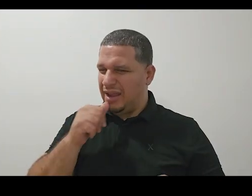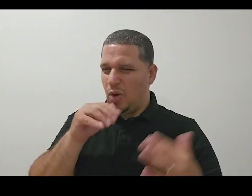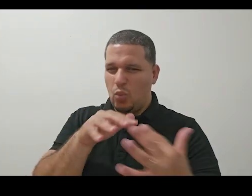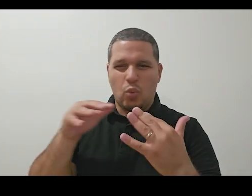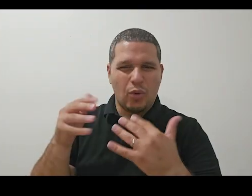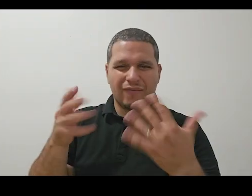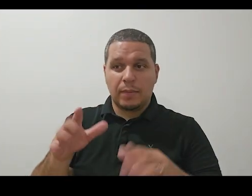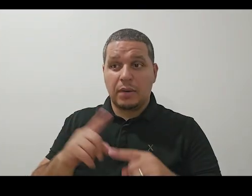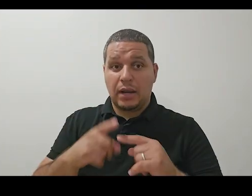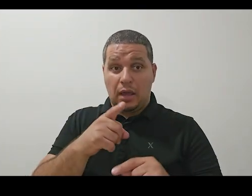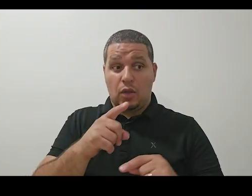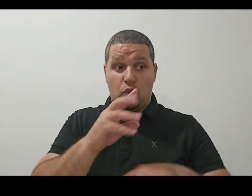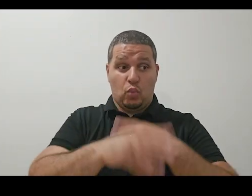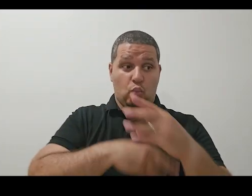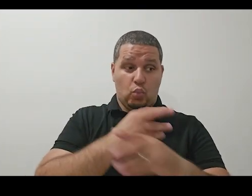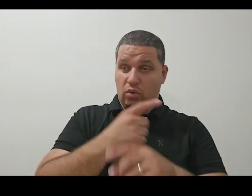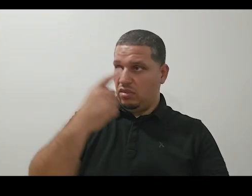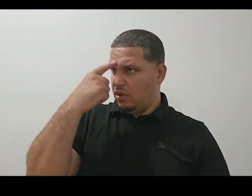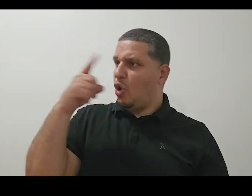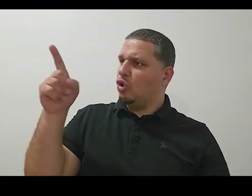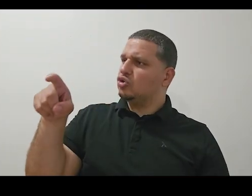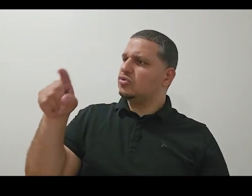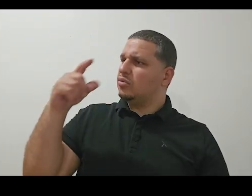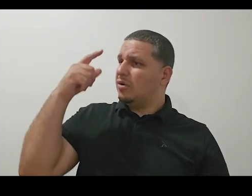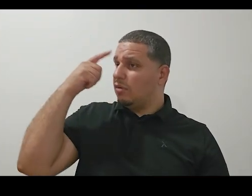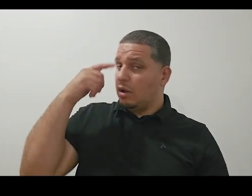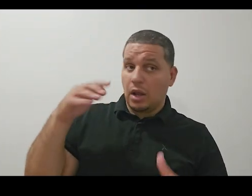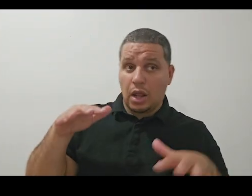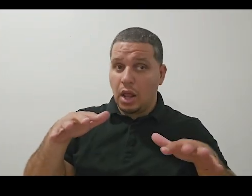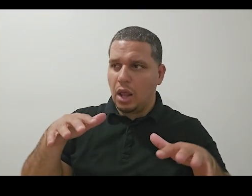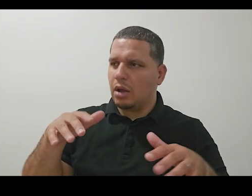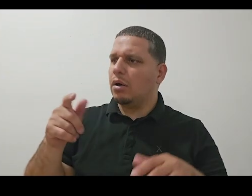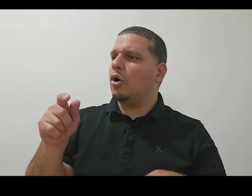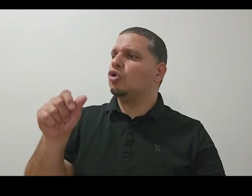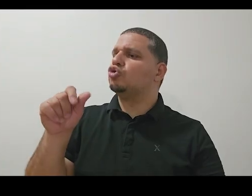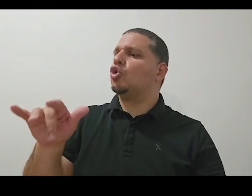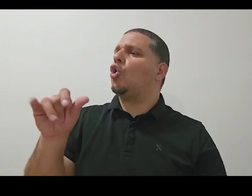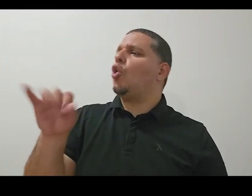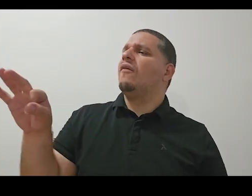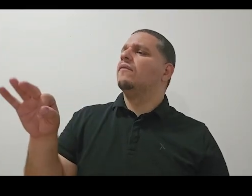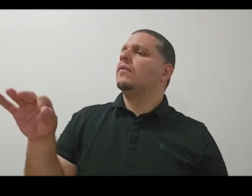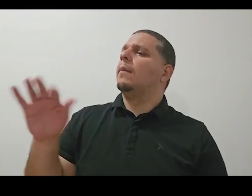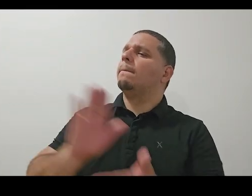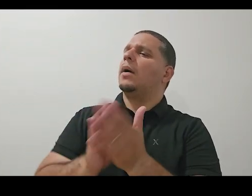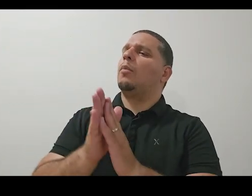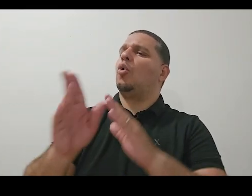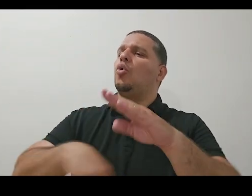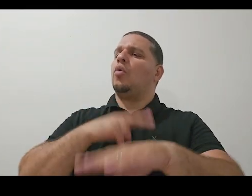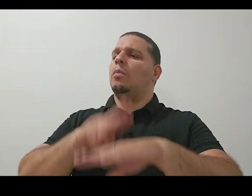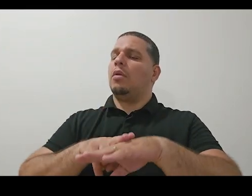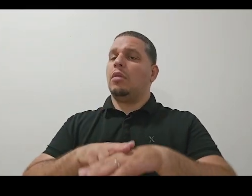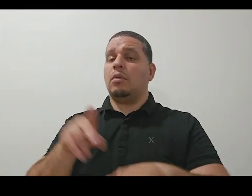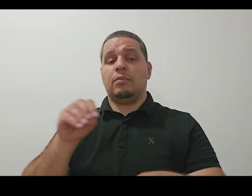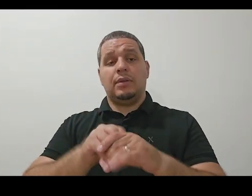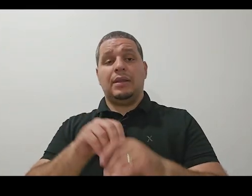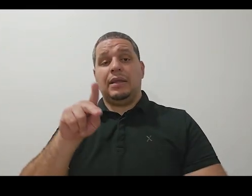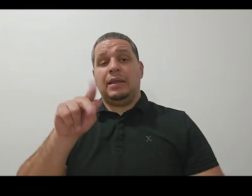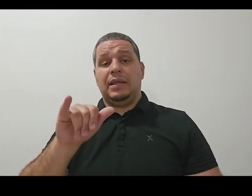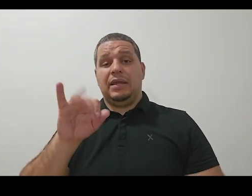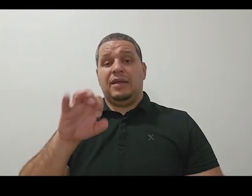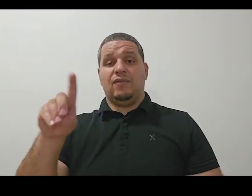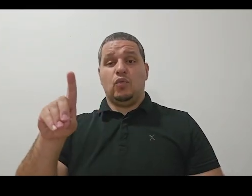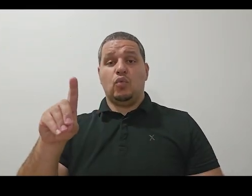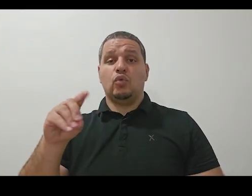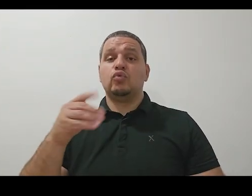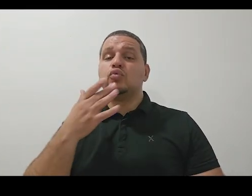vigilant, and now they're expected on a switch to switch everything off and be okay. And when you're standing in key food,